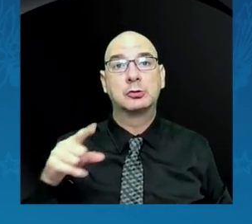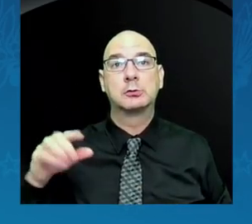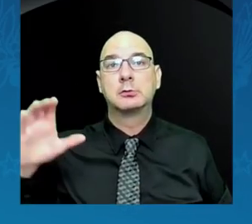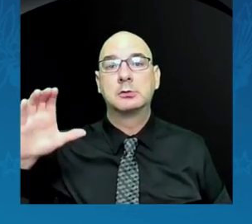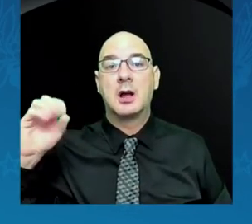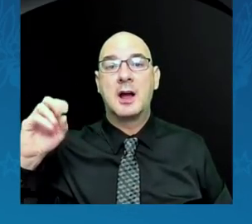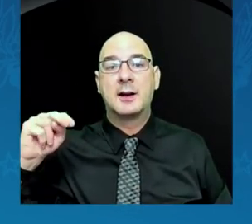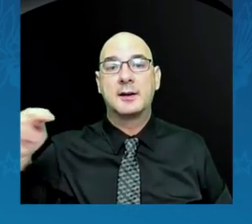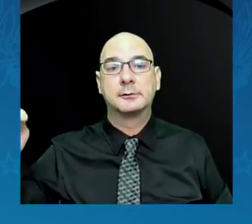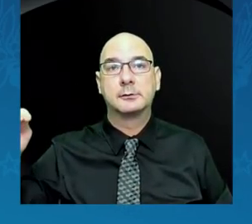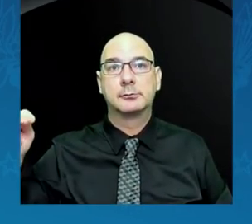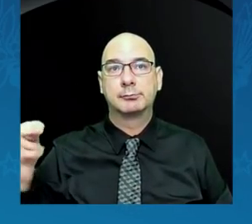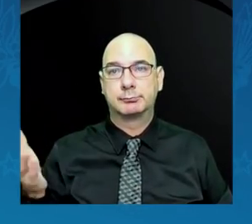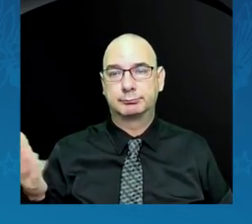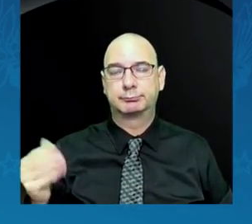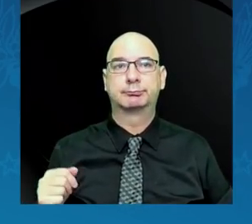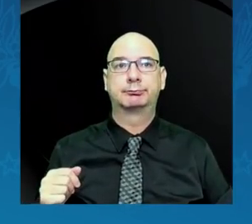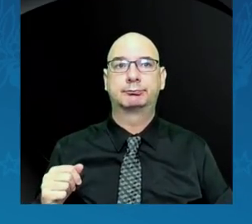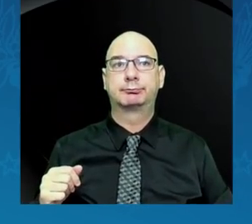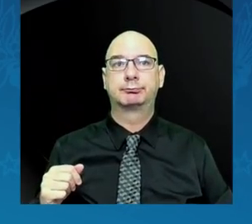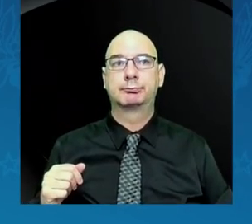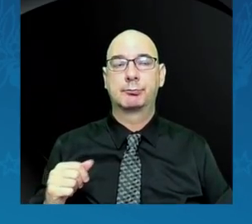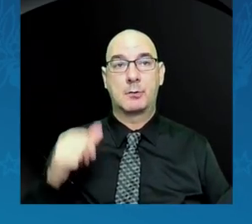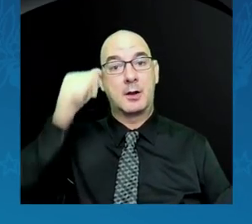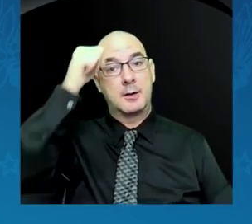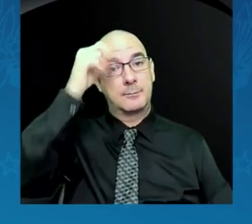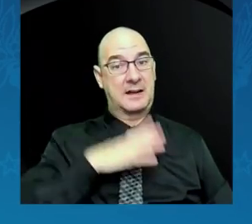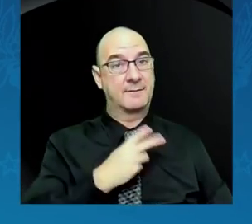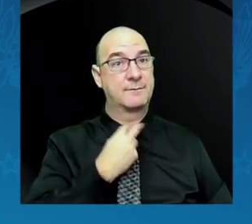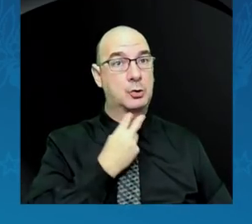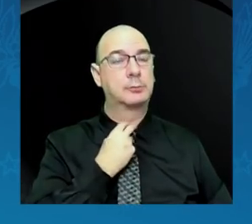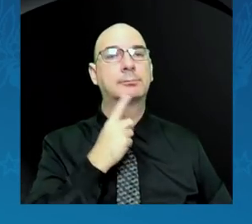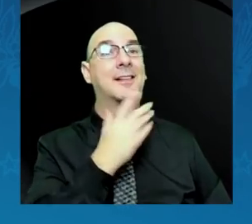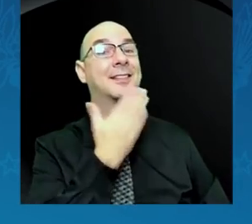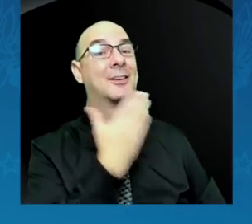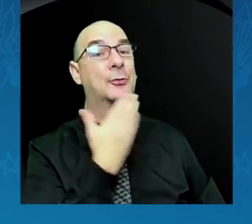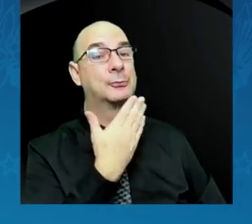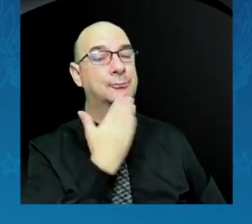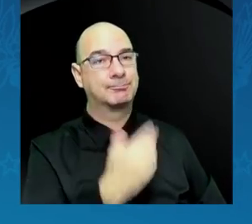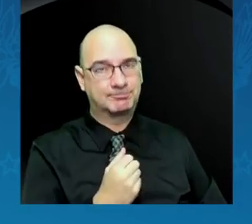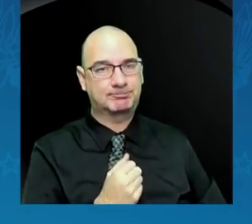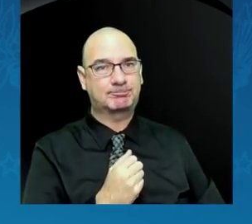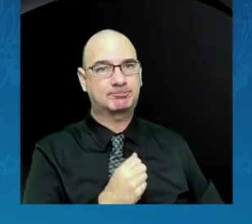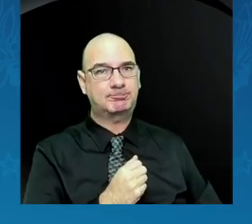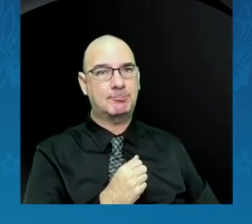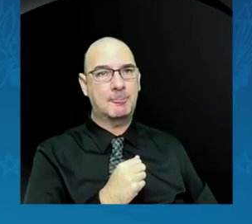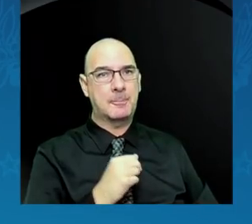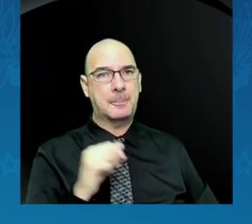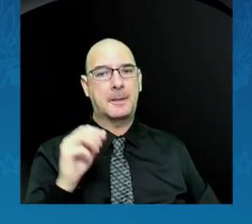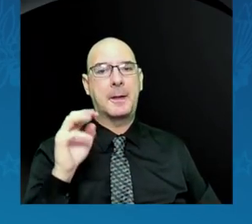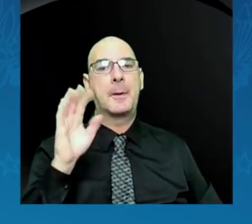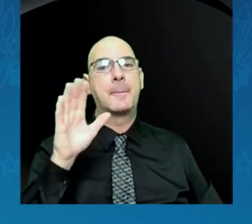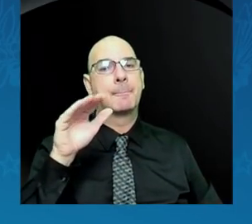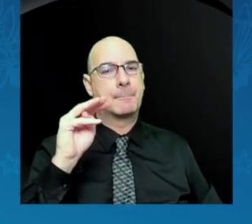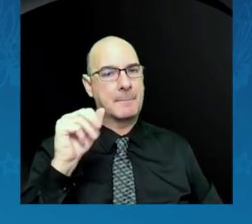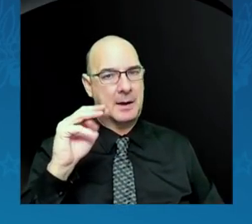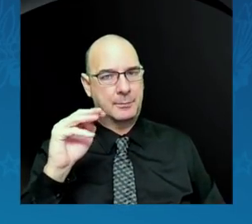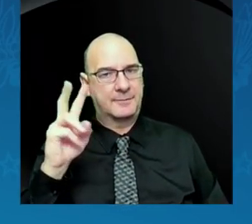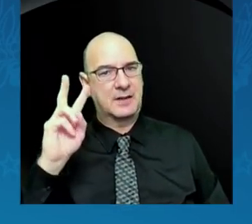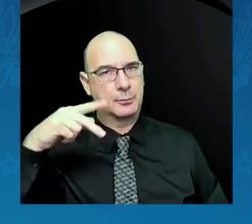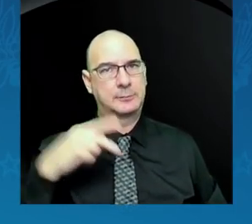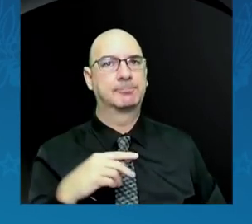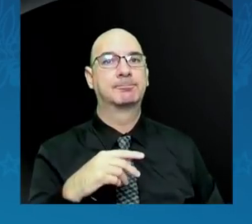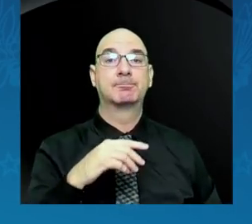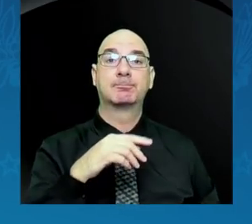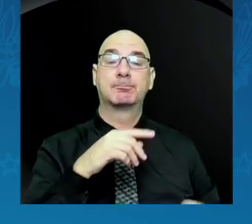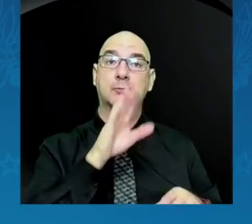Thank you, Madam Vice President. Good to see you. You too. One question on the trip and then another on the domestic front, if you will. Sure.